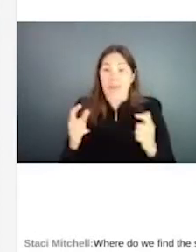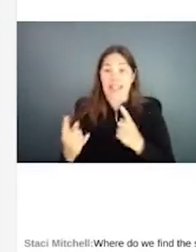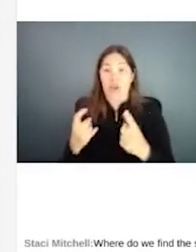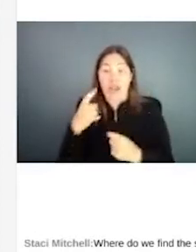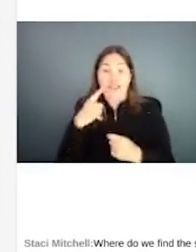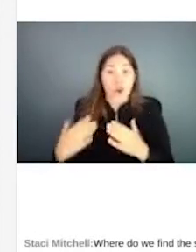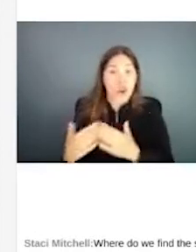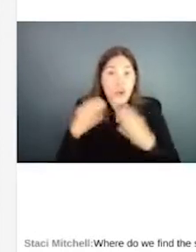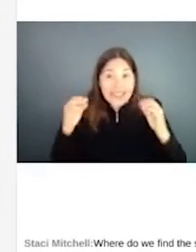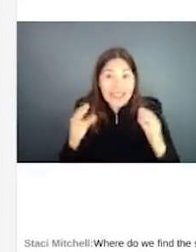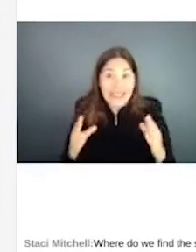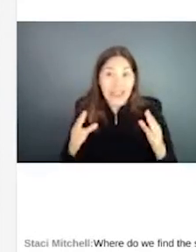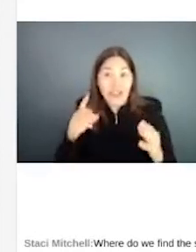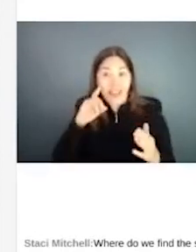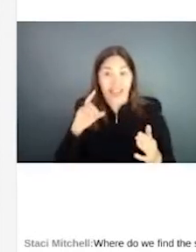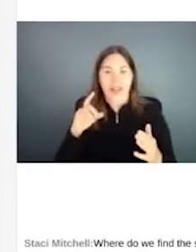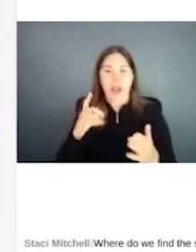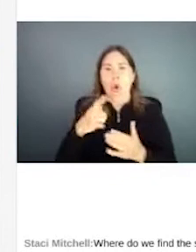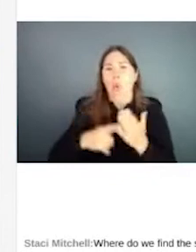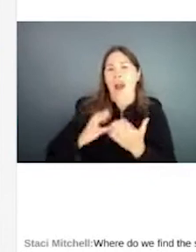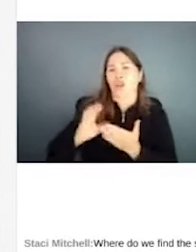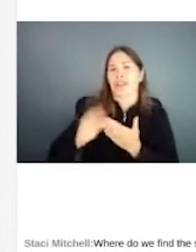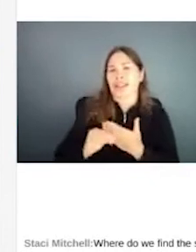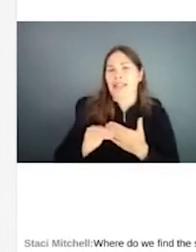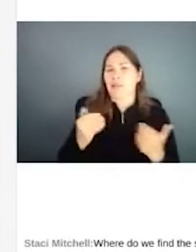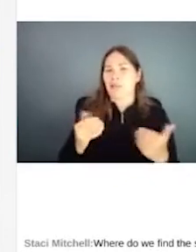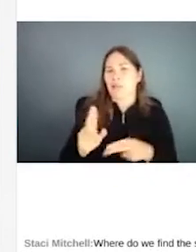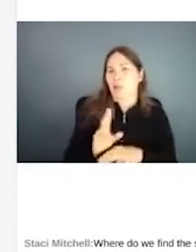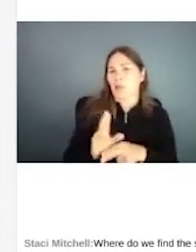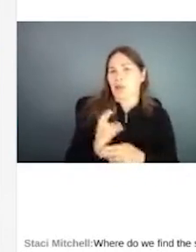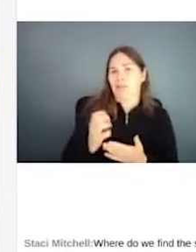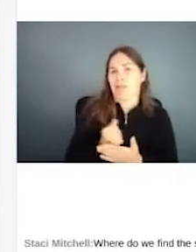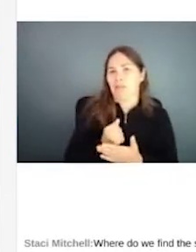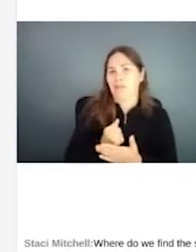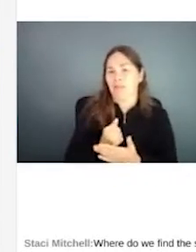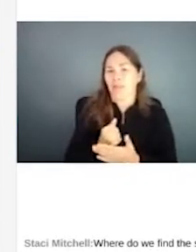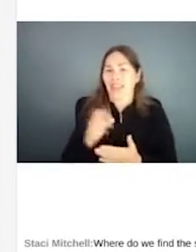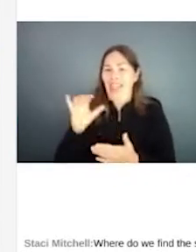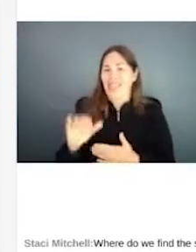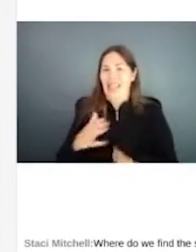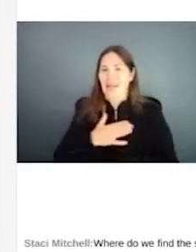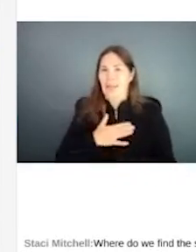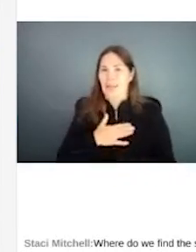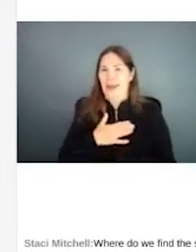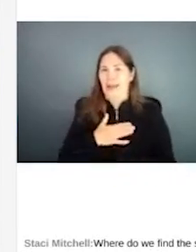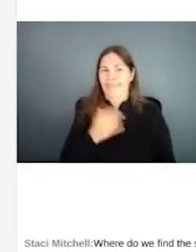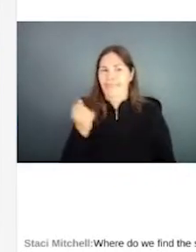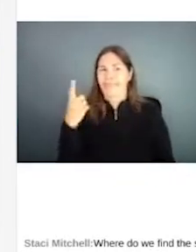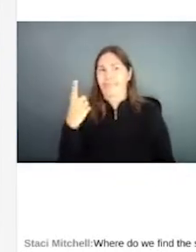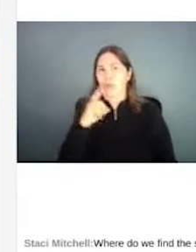new teachers, I think, is what curriculum do I use? And that's my take on it. You